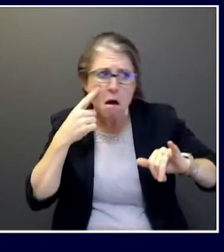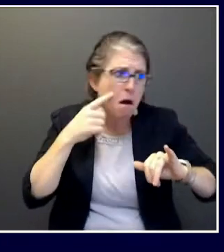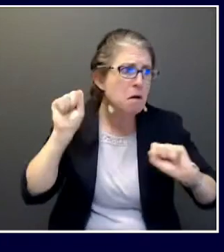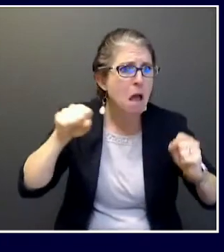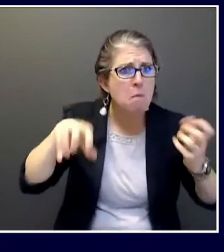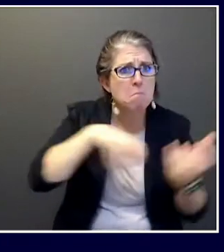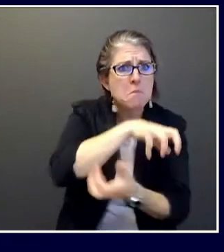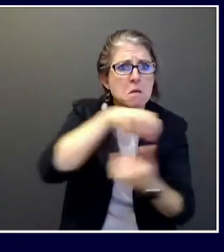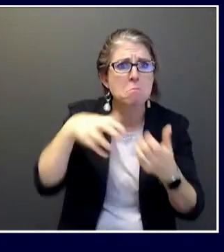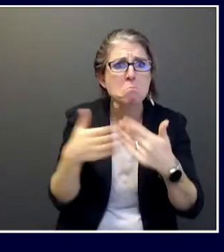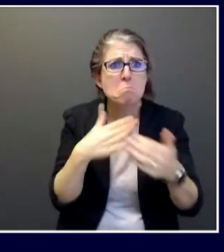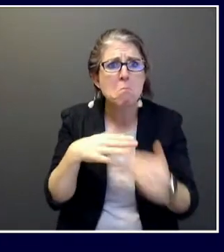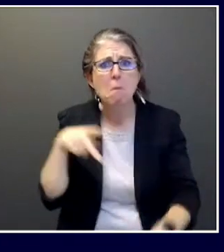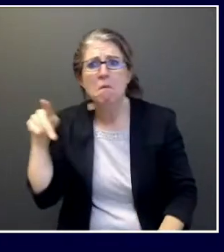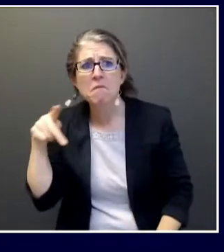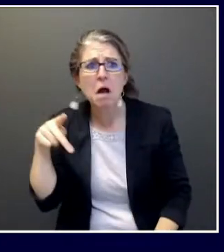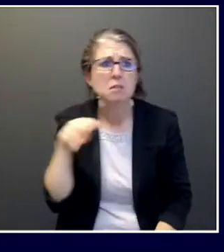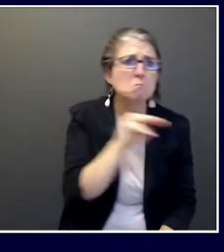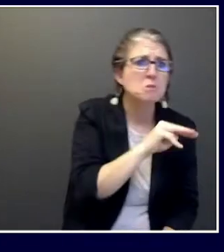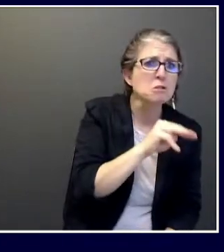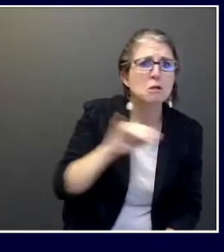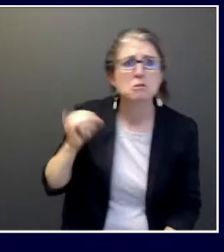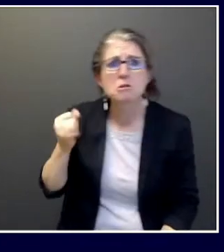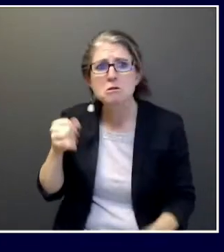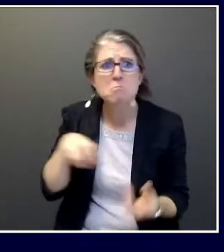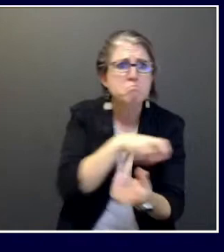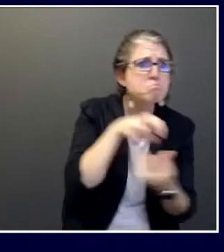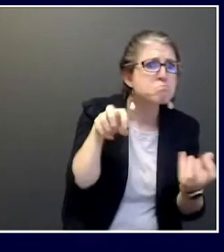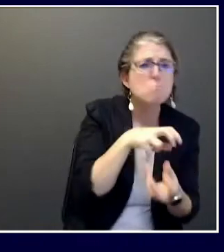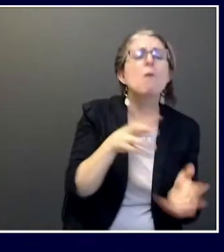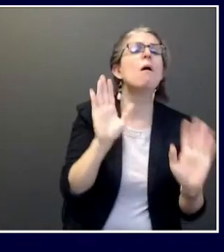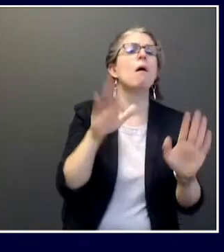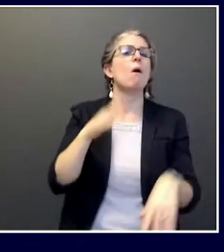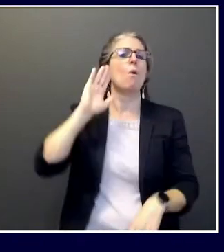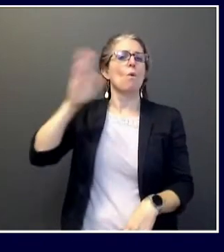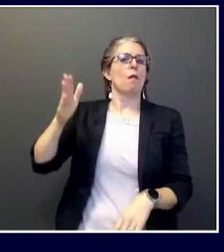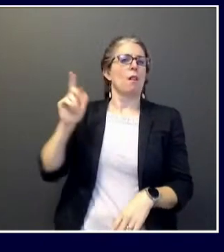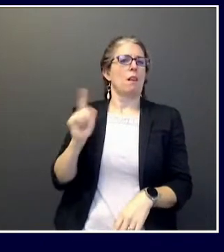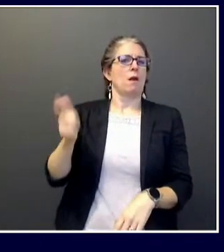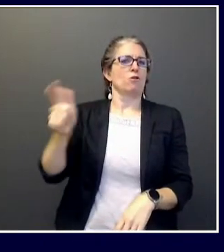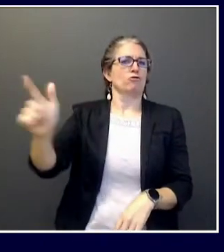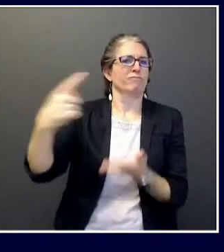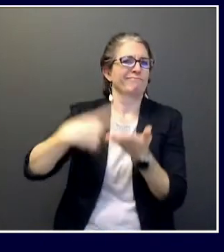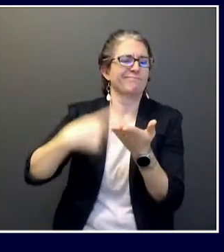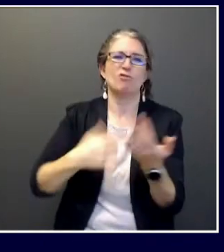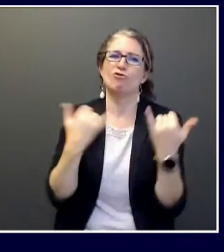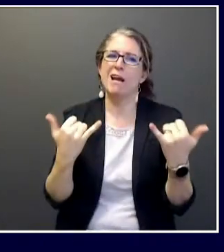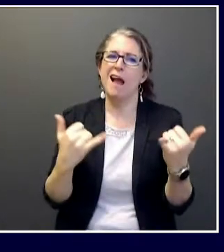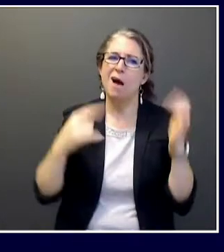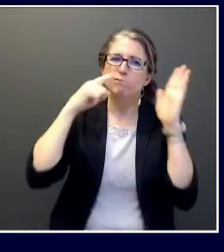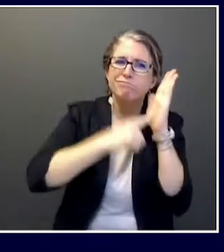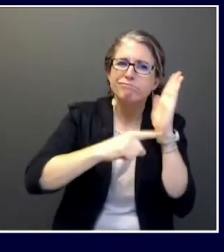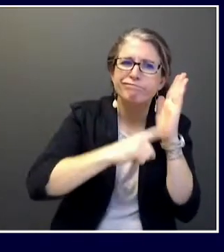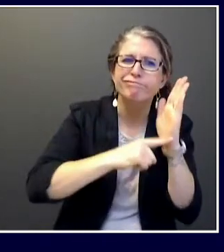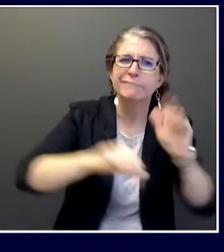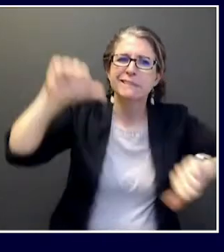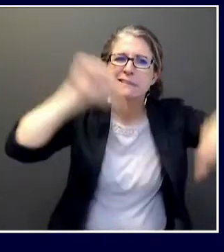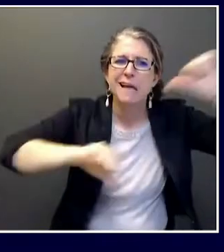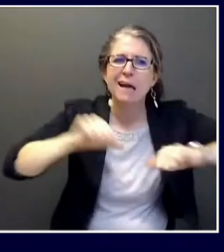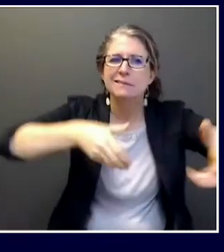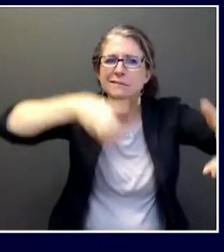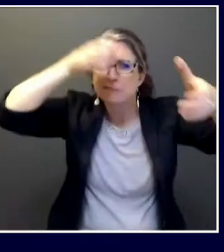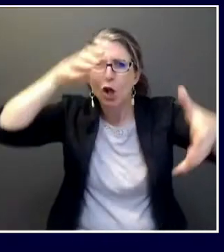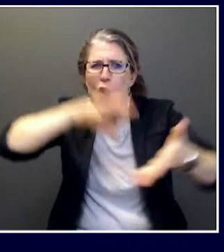scientific policy. My colleagues and I in other states have had productive discussions with federal health officials. We know it's